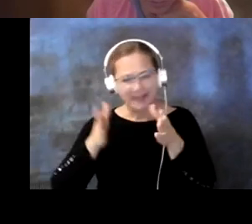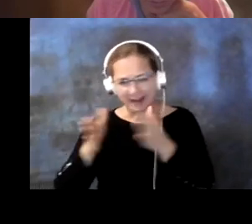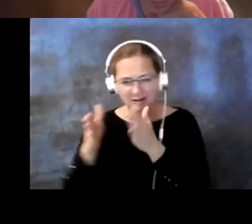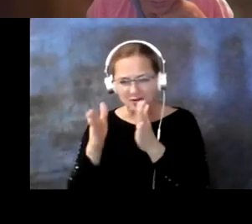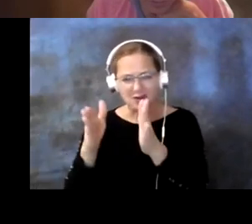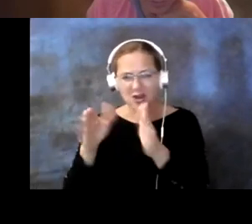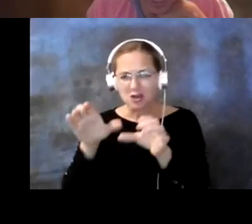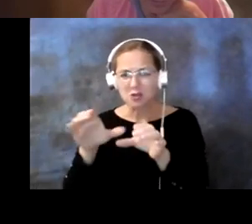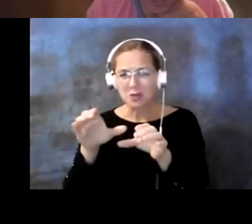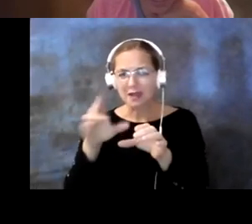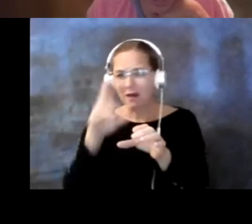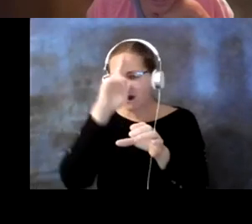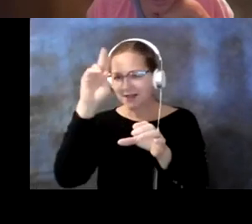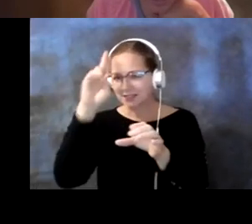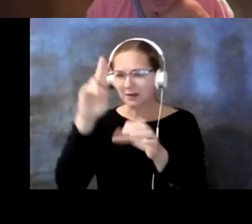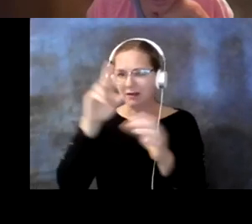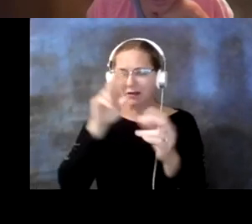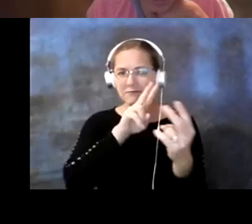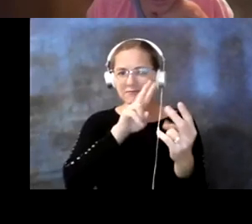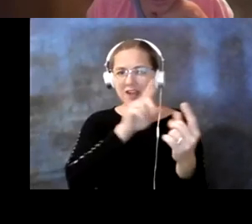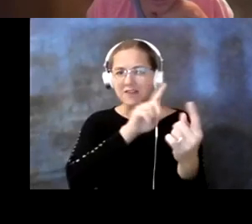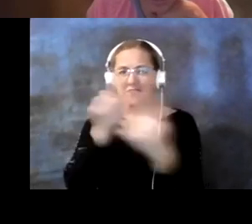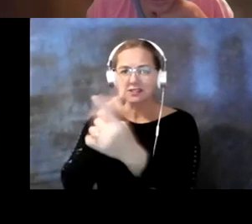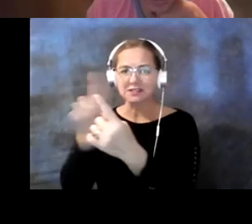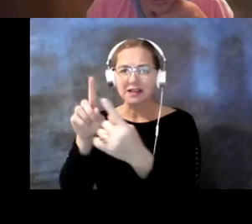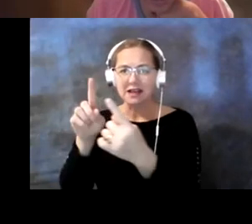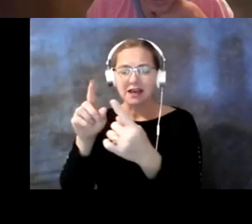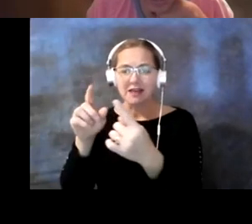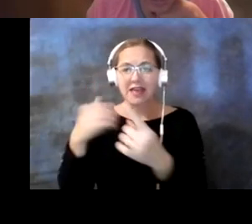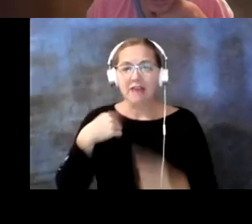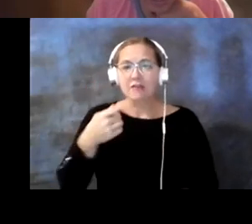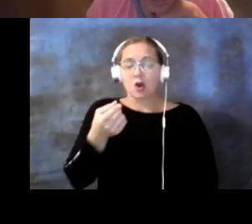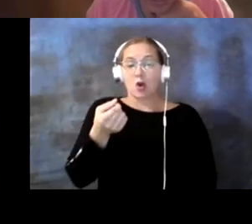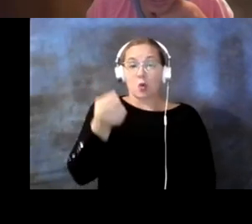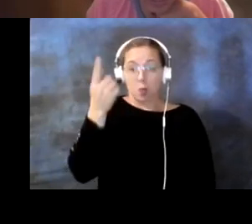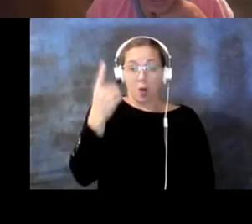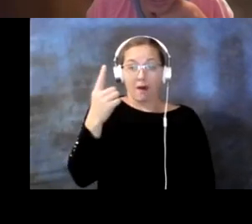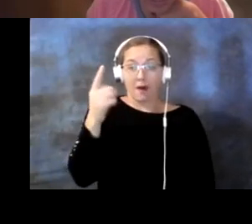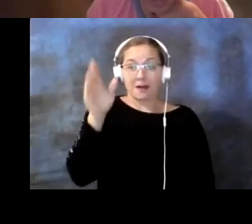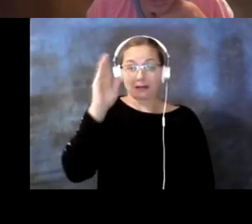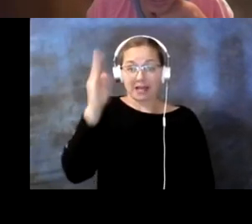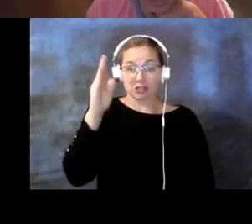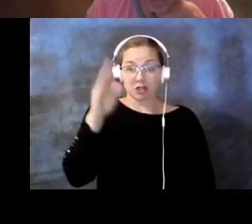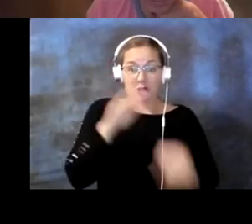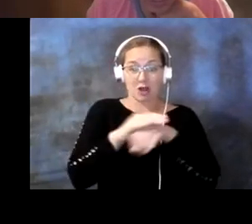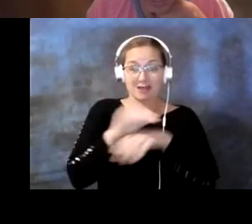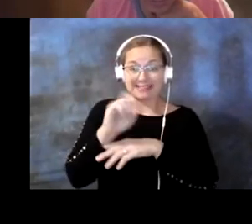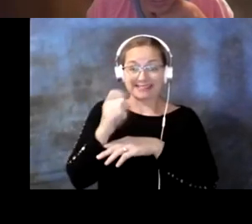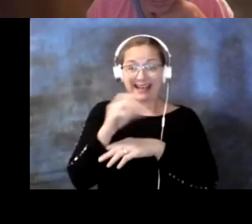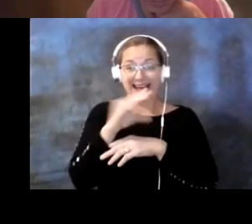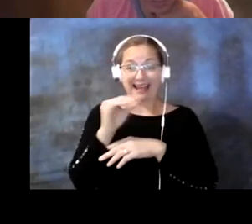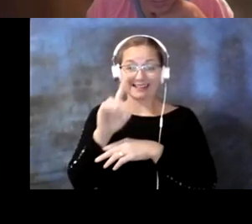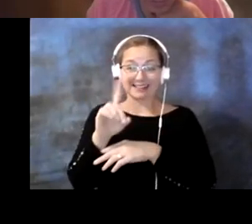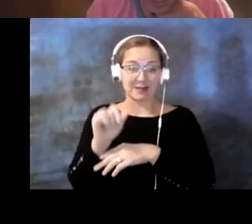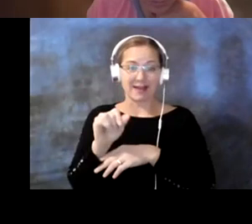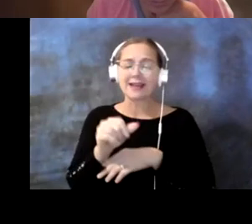doing hospital rounds, and they get one lecture on sex and disability, and it's not